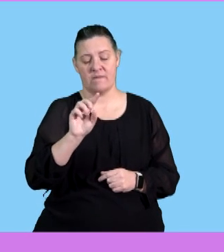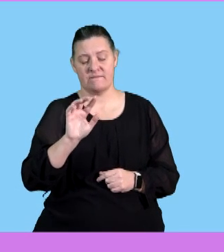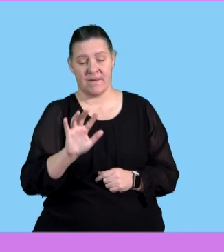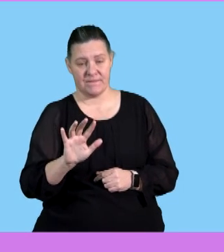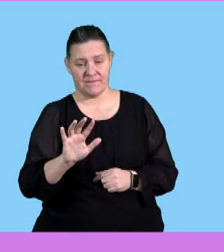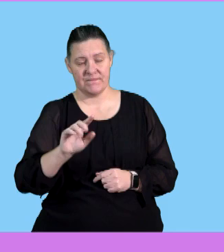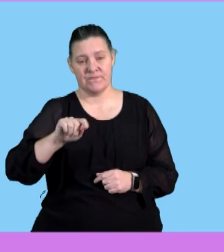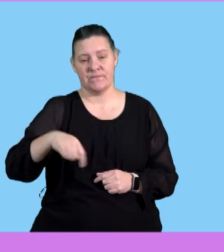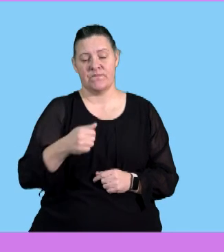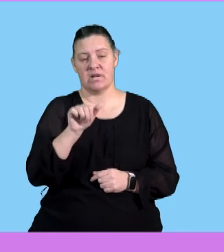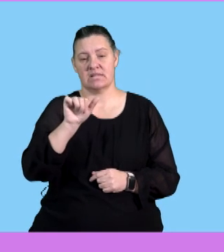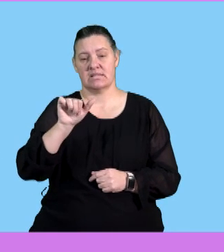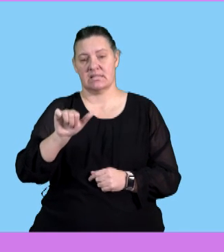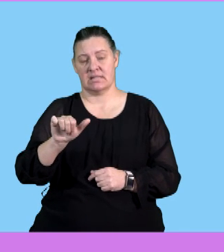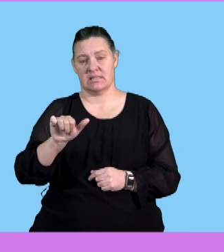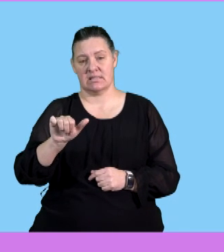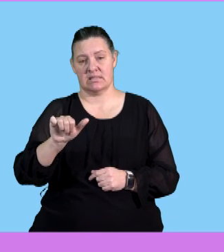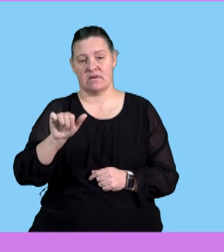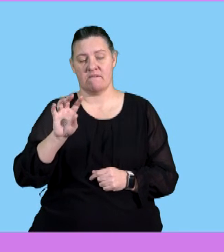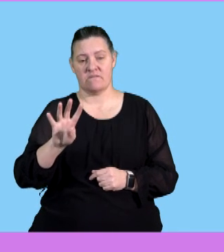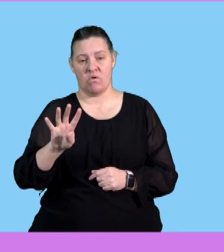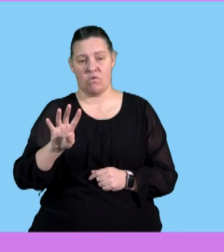4,015 rand